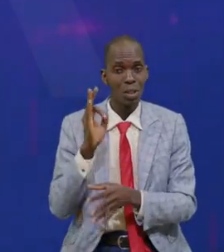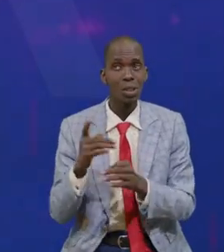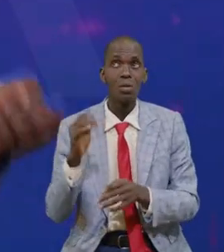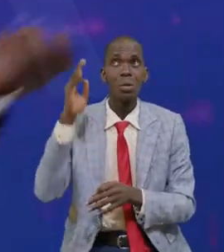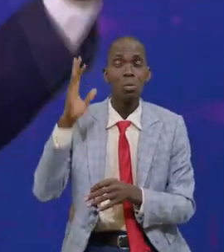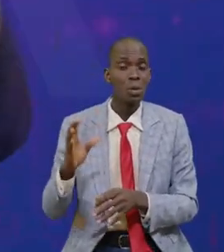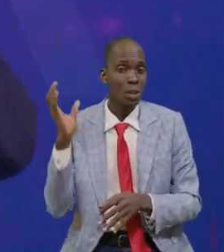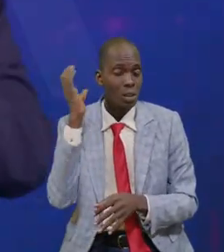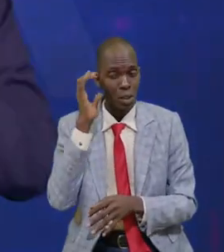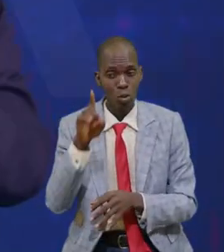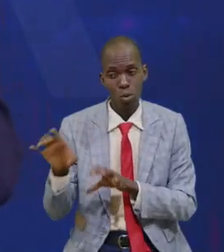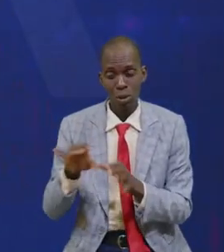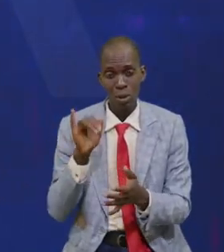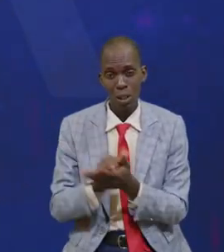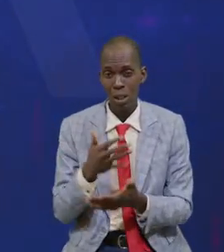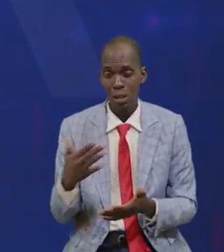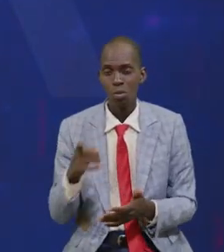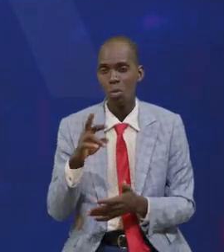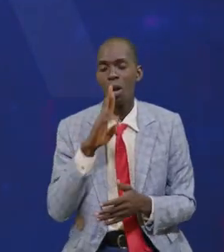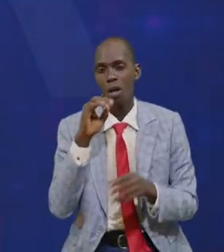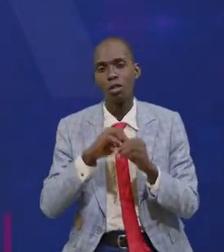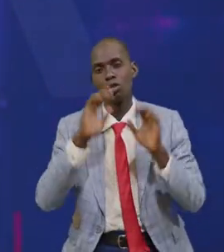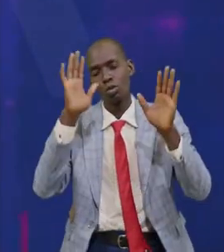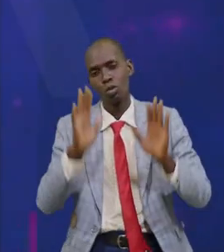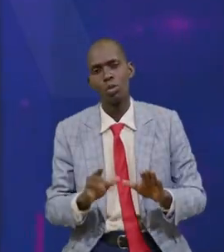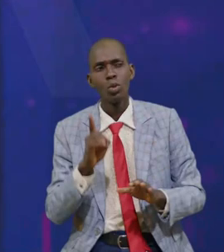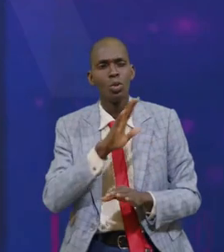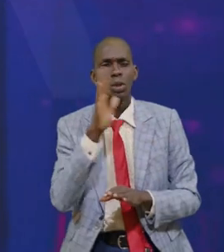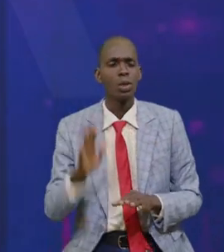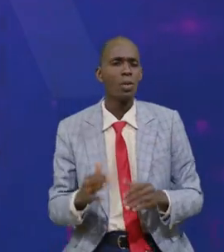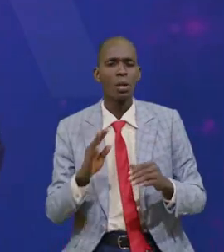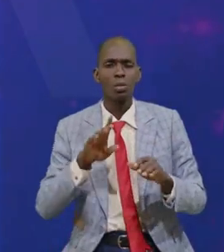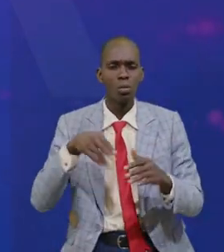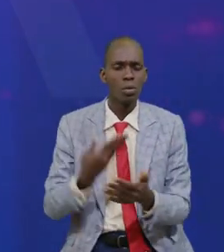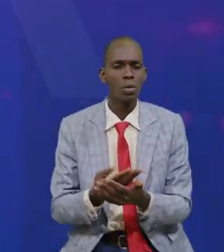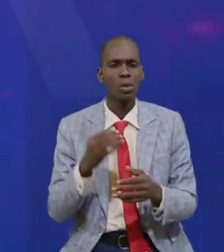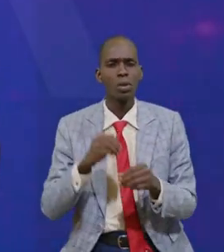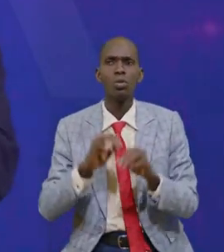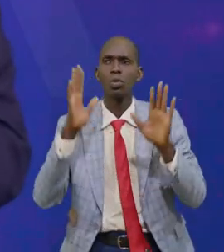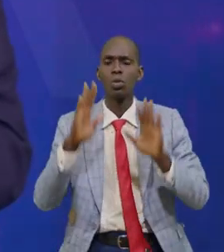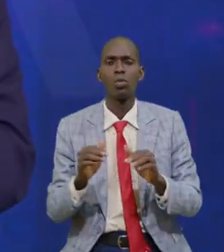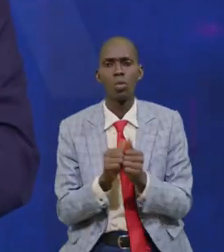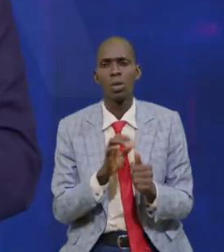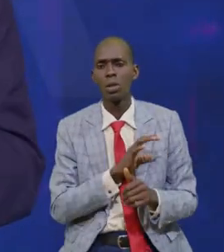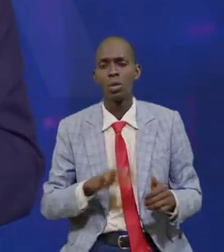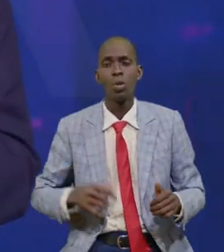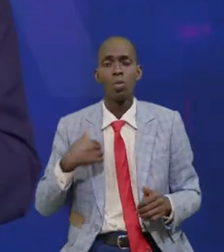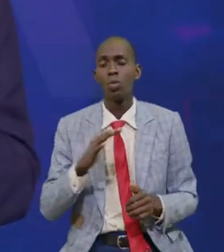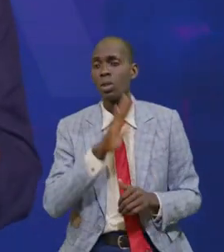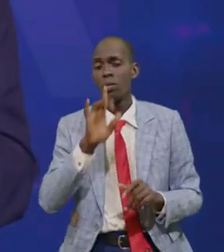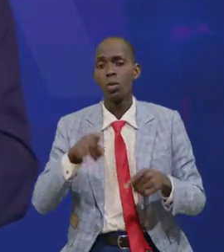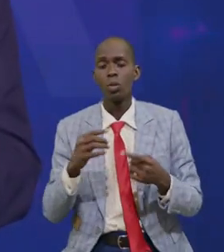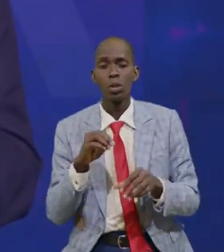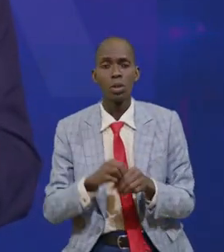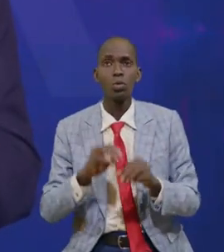in trouble. We'll never get in trouble with Christ. We'll never get in trouble with the grace of God. When joy is